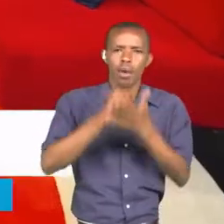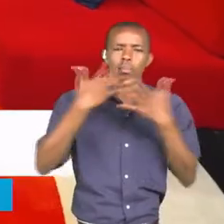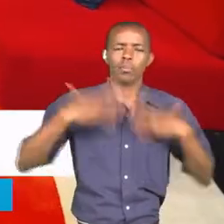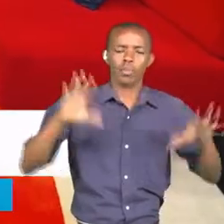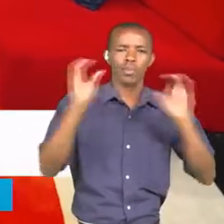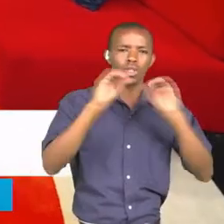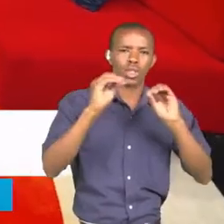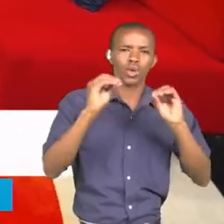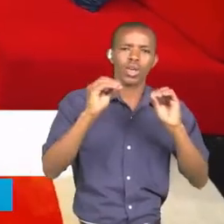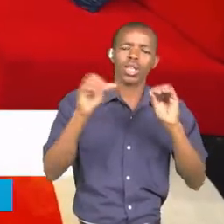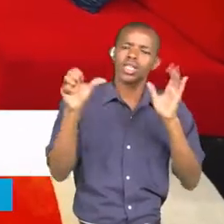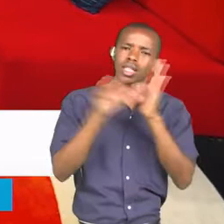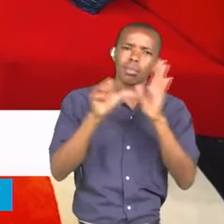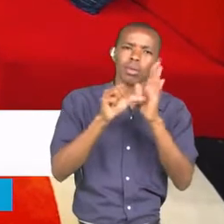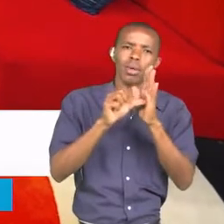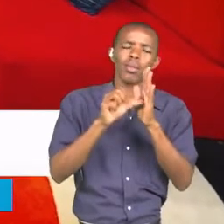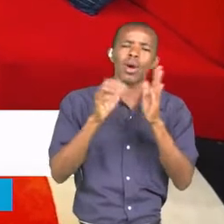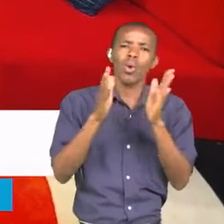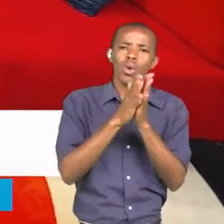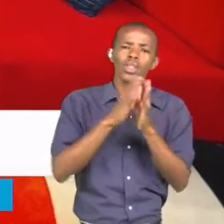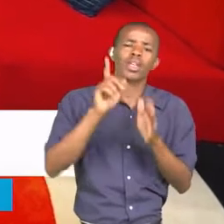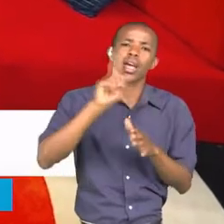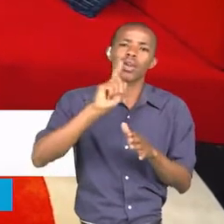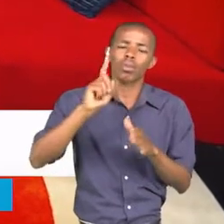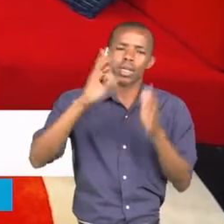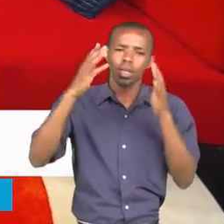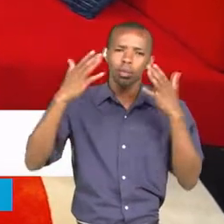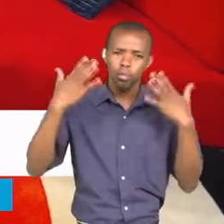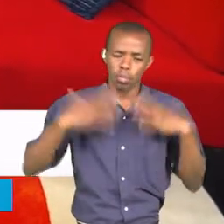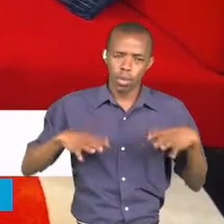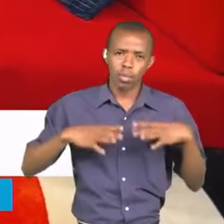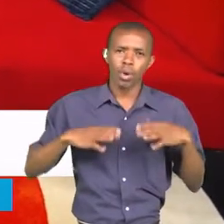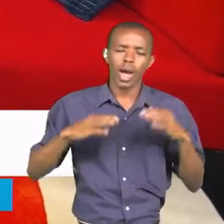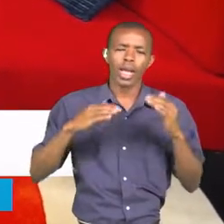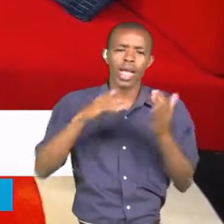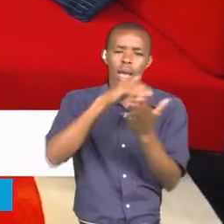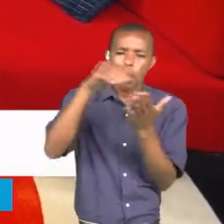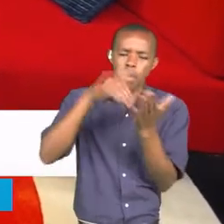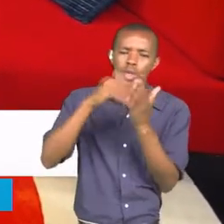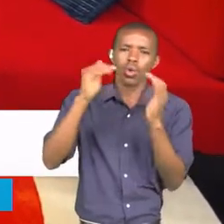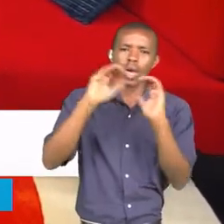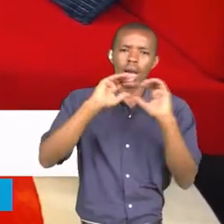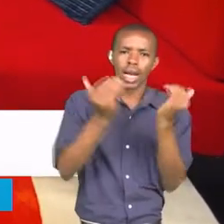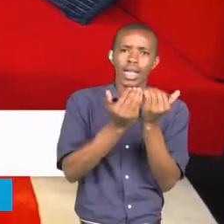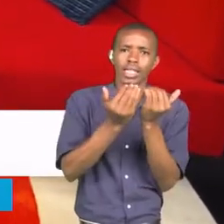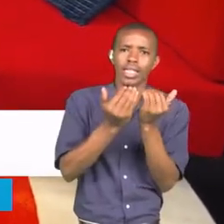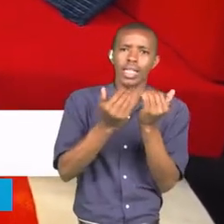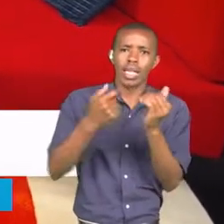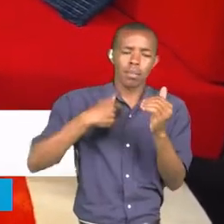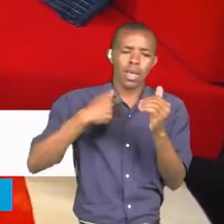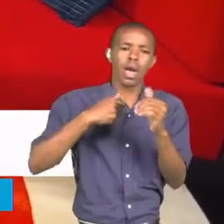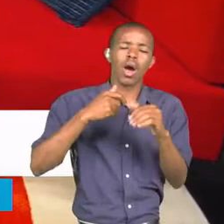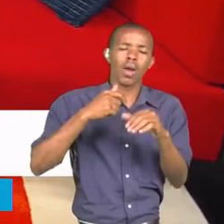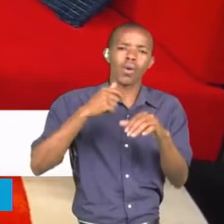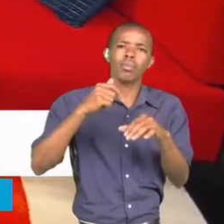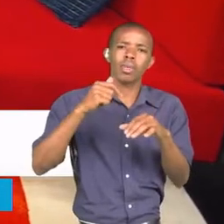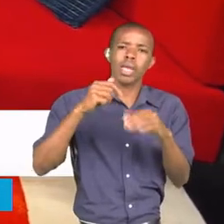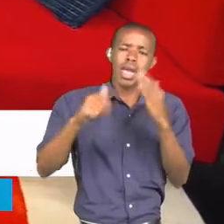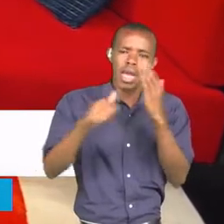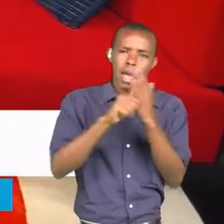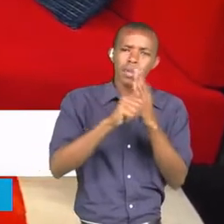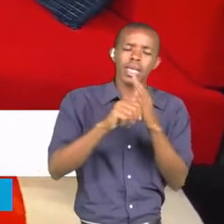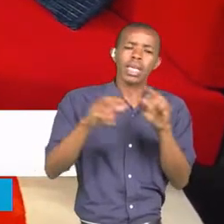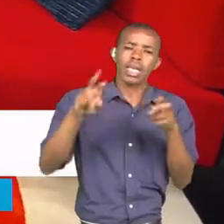Okay. And this is the problem with Nairobism, with the middle class in this country, which mm-hmm. I'm calling out, because even